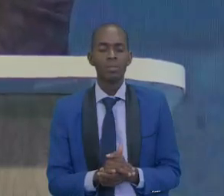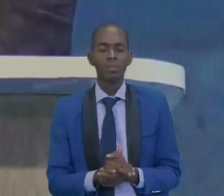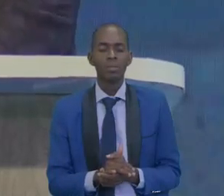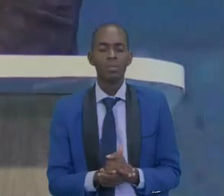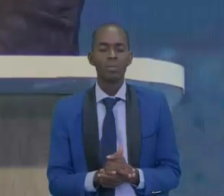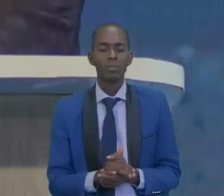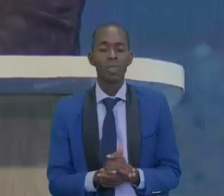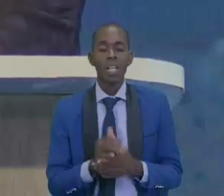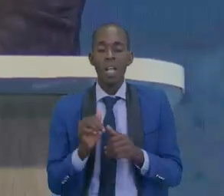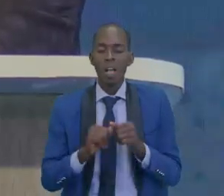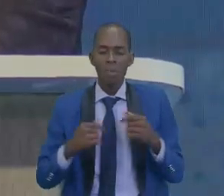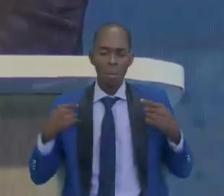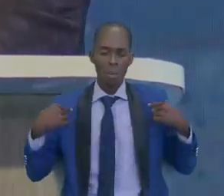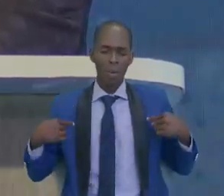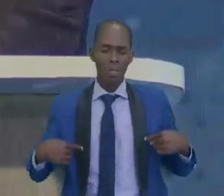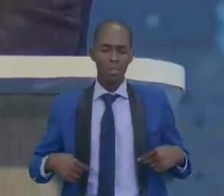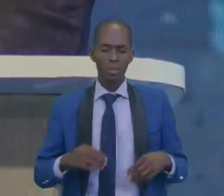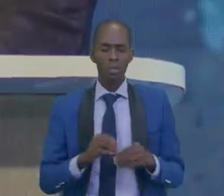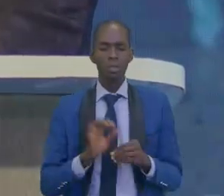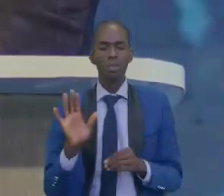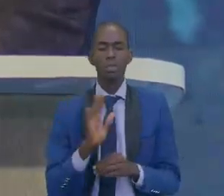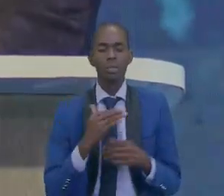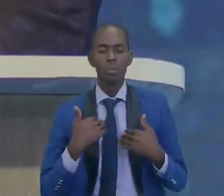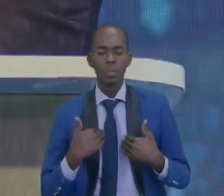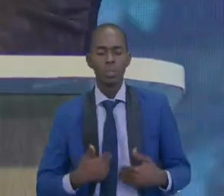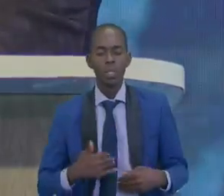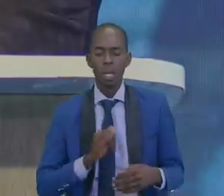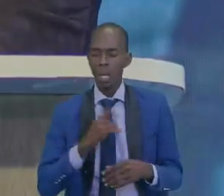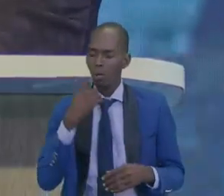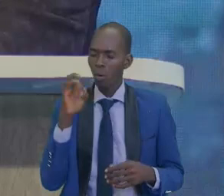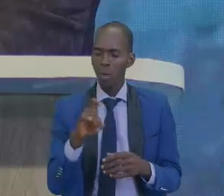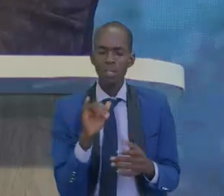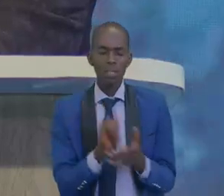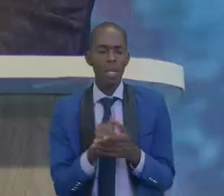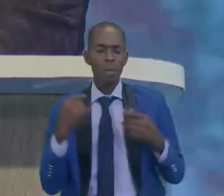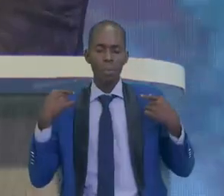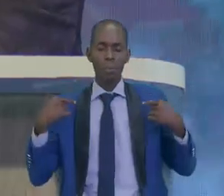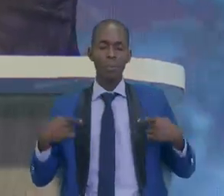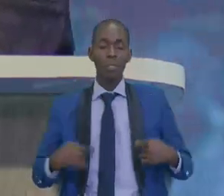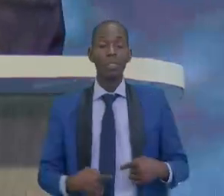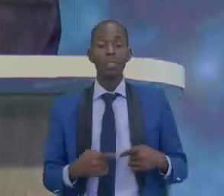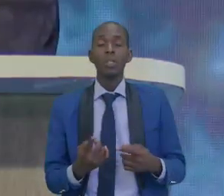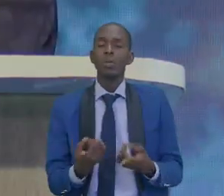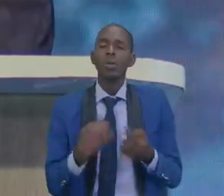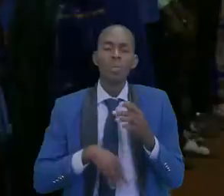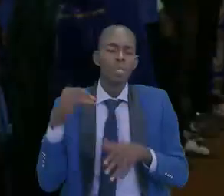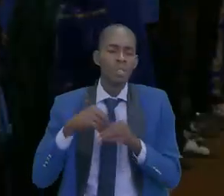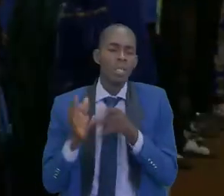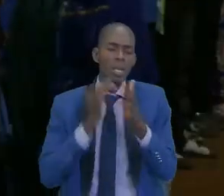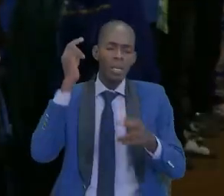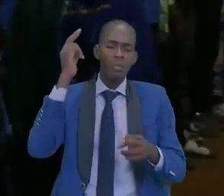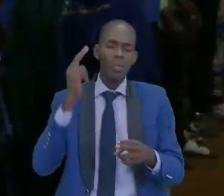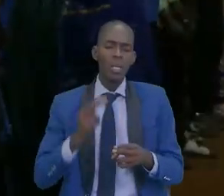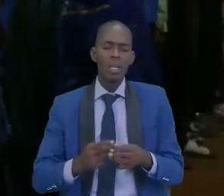Every pain in your body, I command that pain, come out in Jesus'